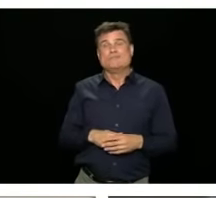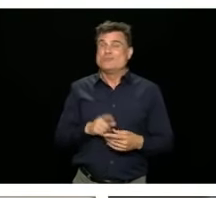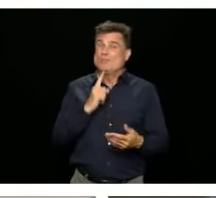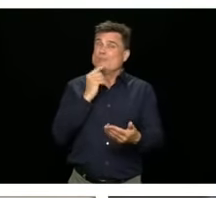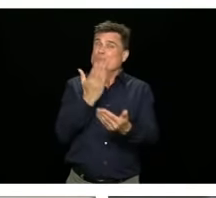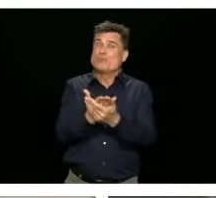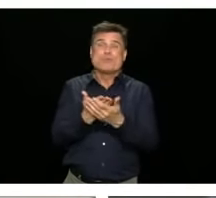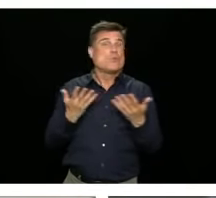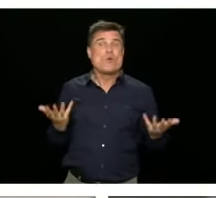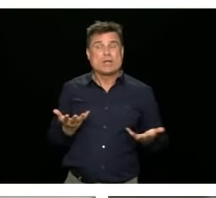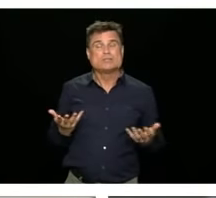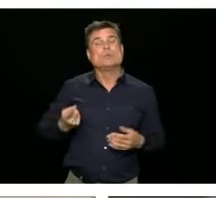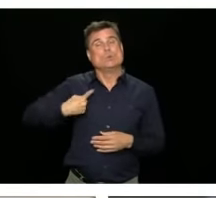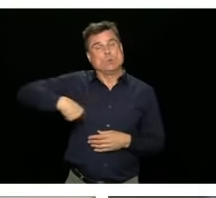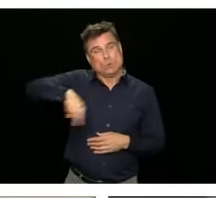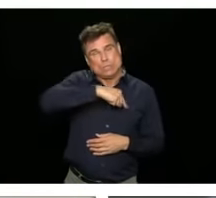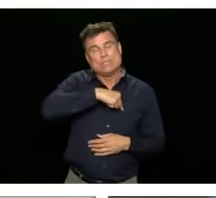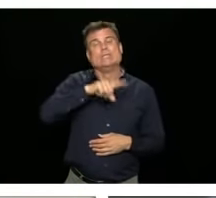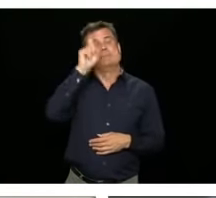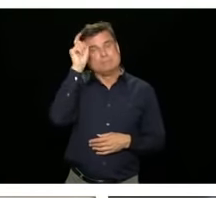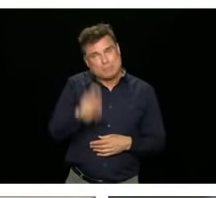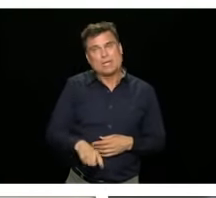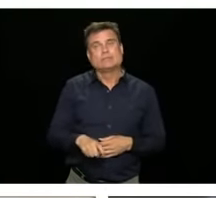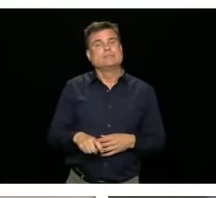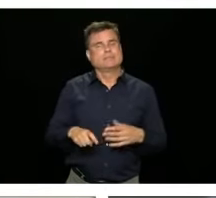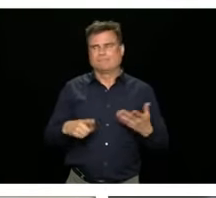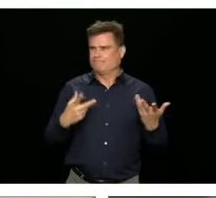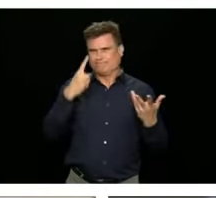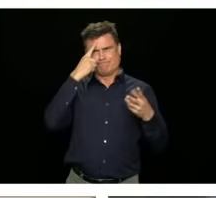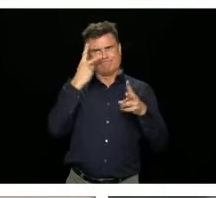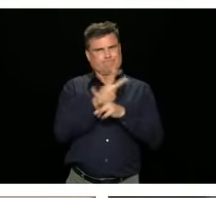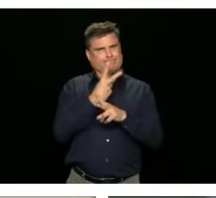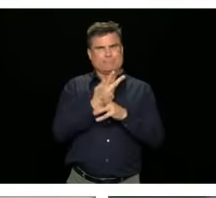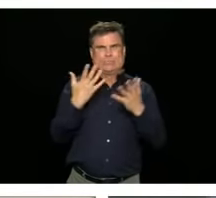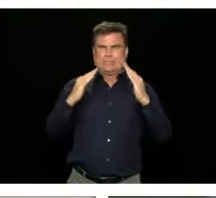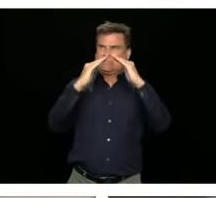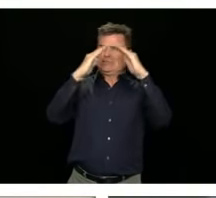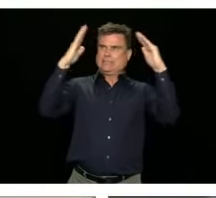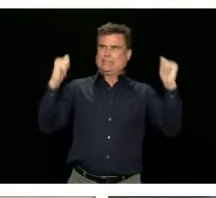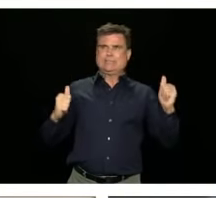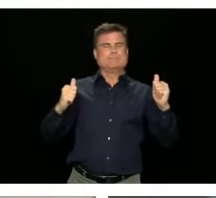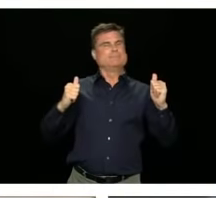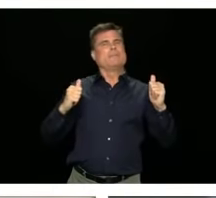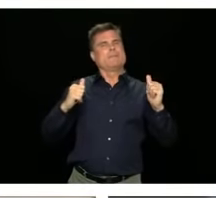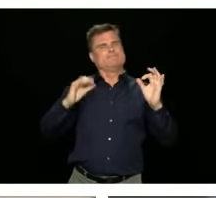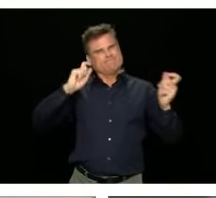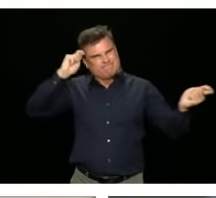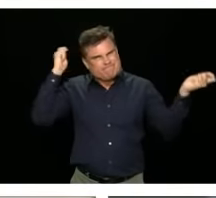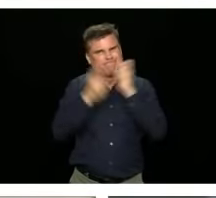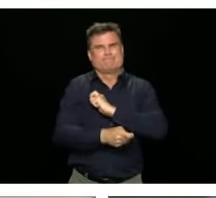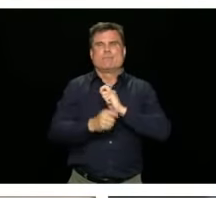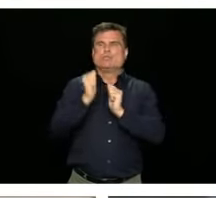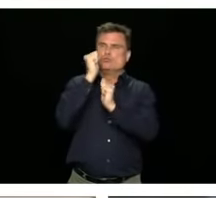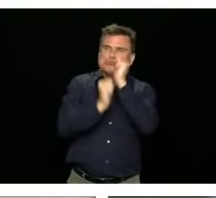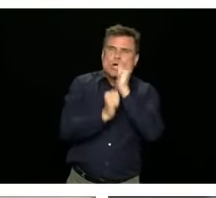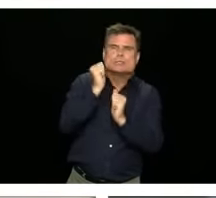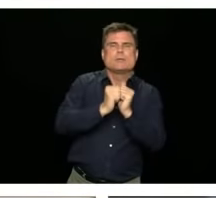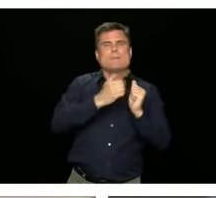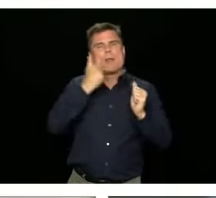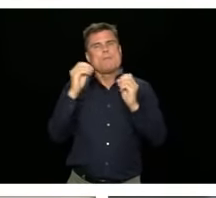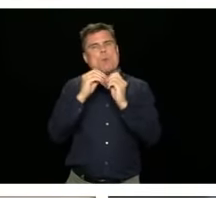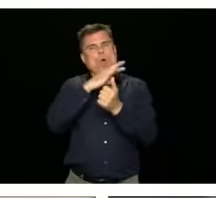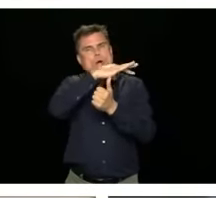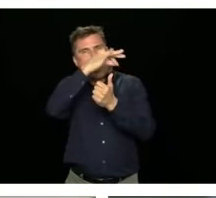infrastructures or organizations or professionals that we can call upon, that racialized people can call upon if